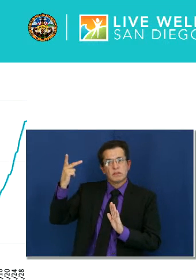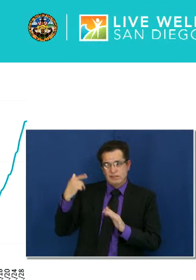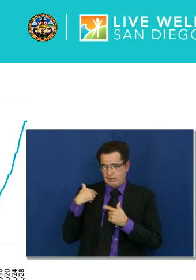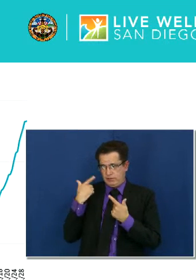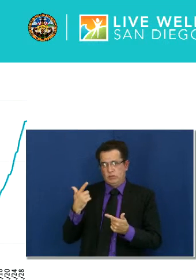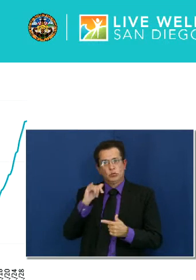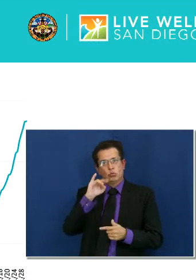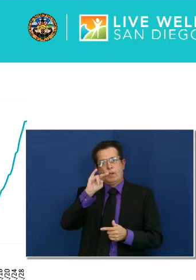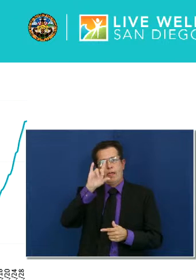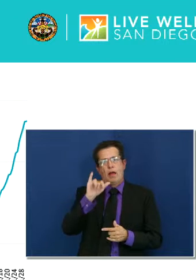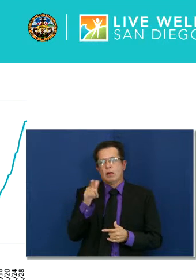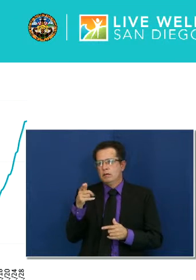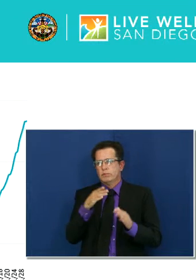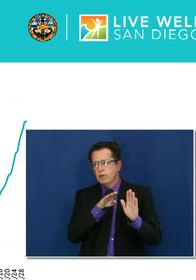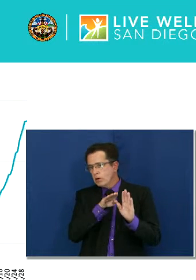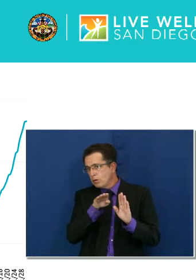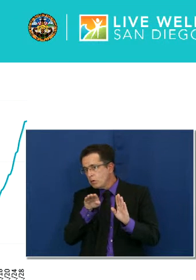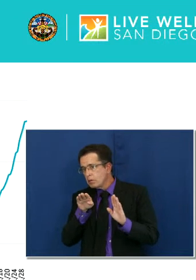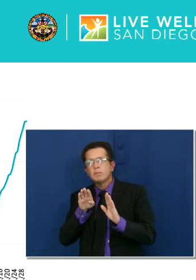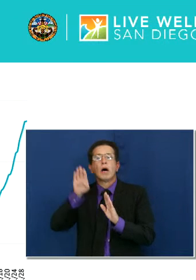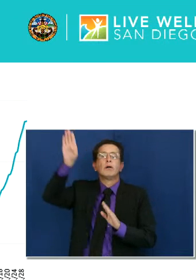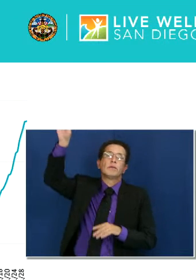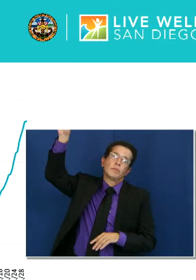mid-July. So